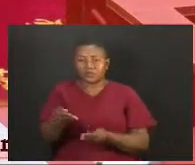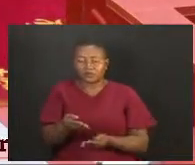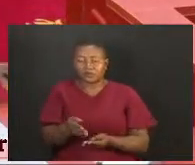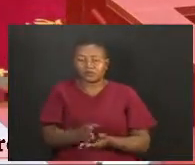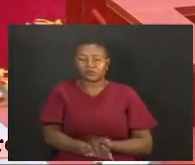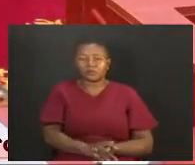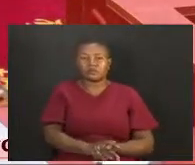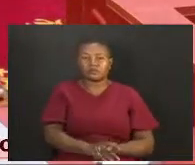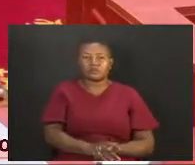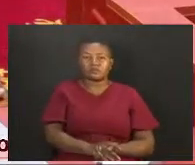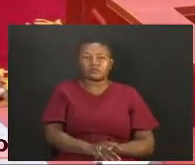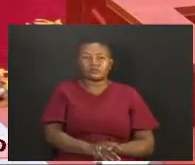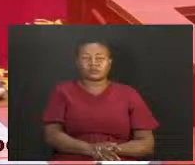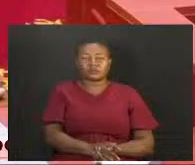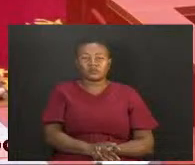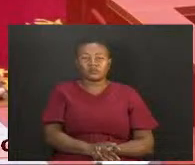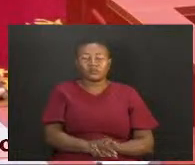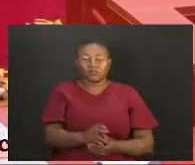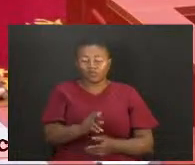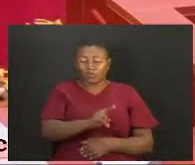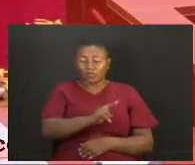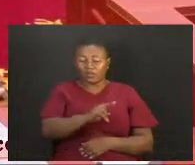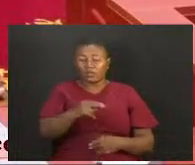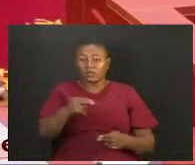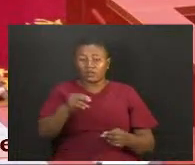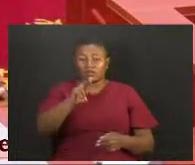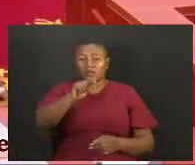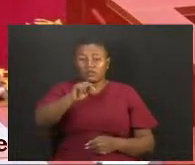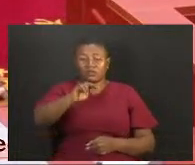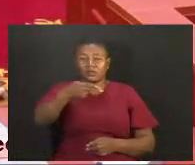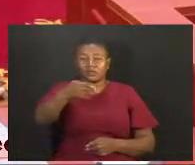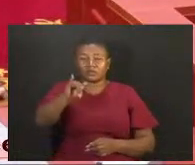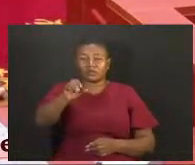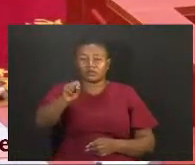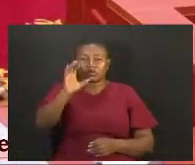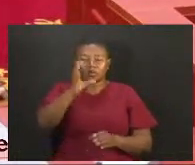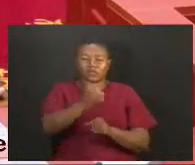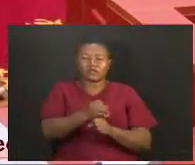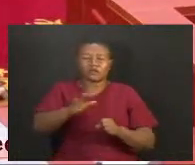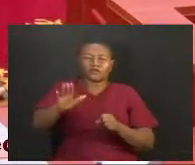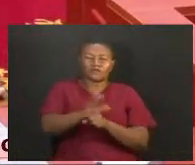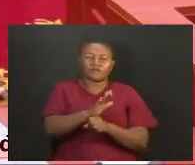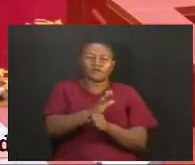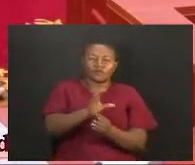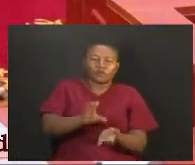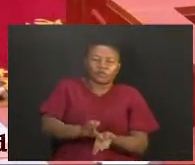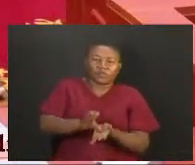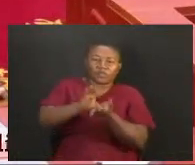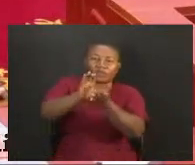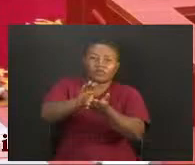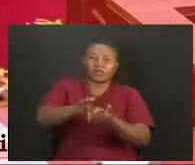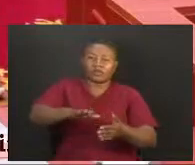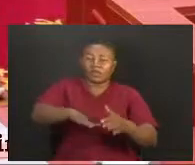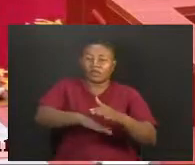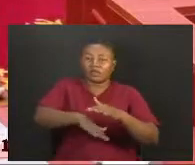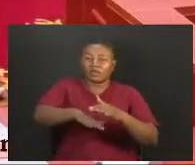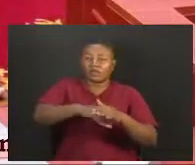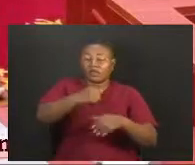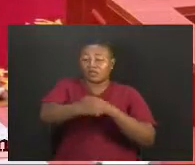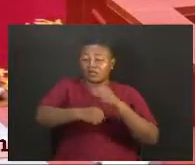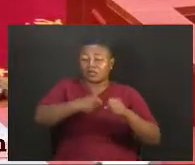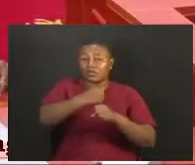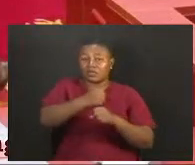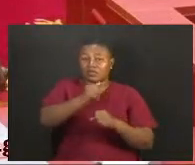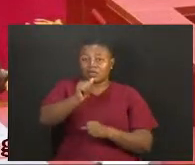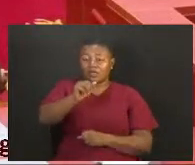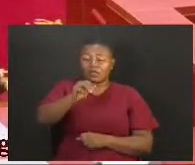Speaker, the National Health Insurance will receive full allocation under the earmark funds capping and realignment act.